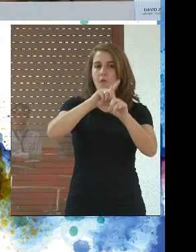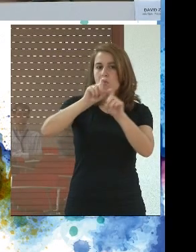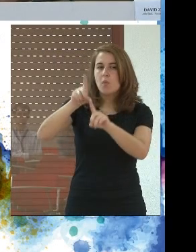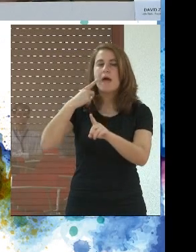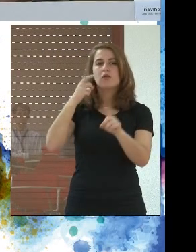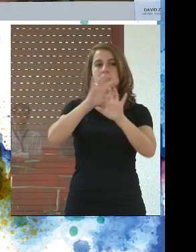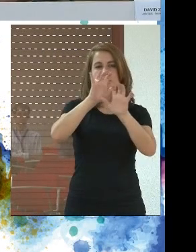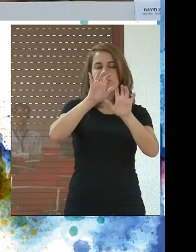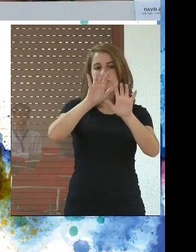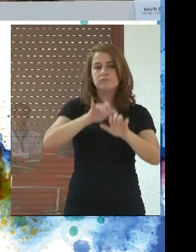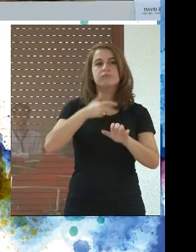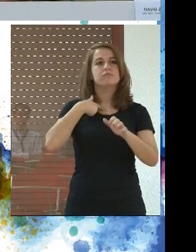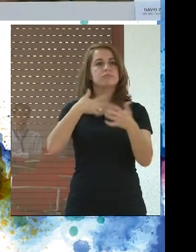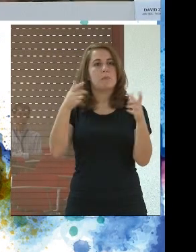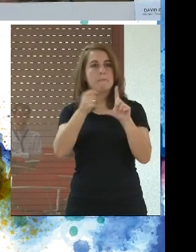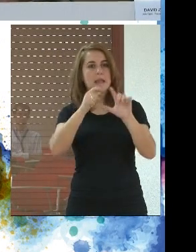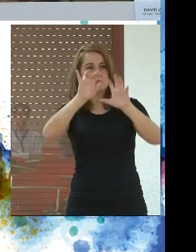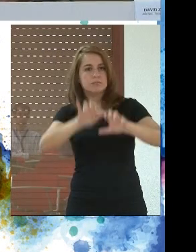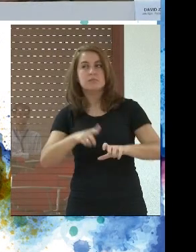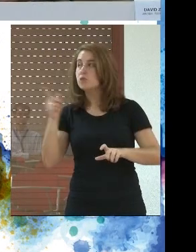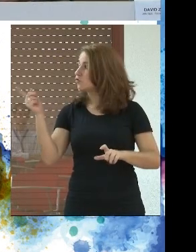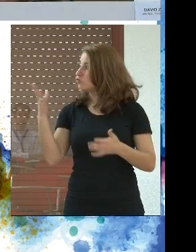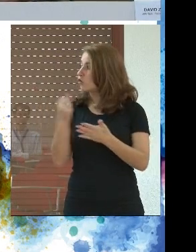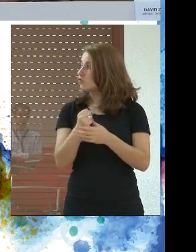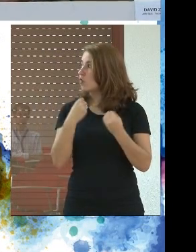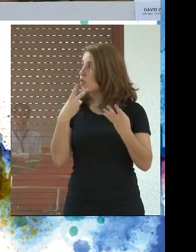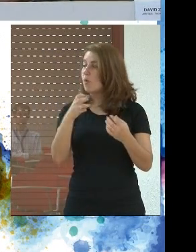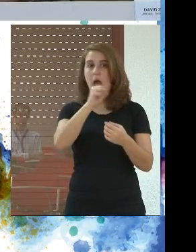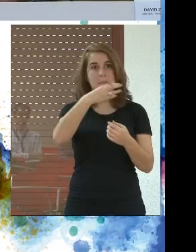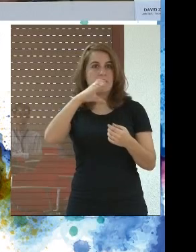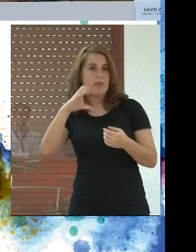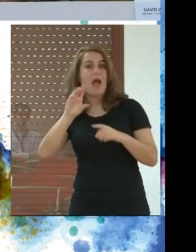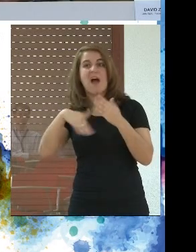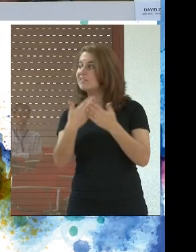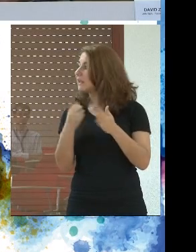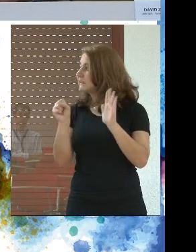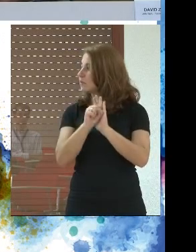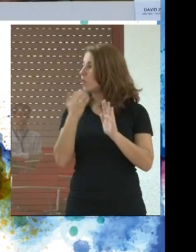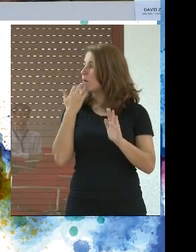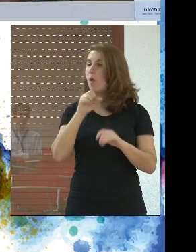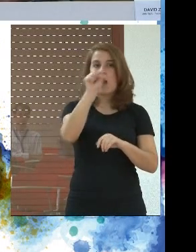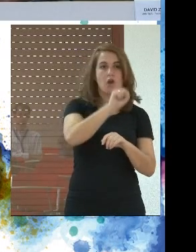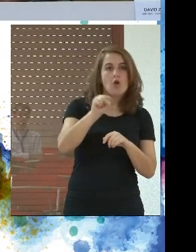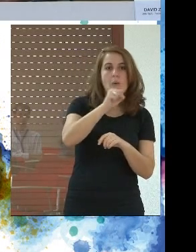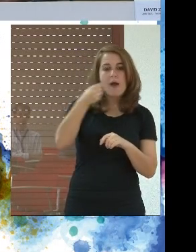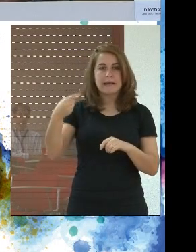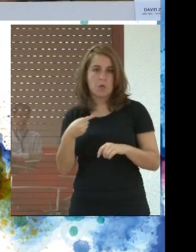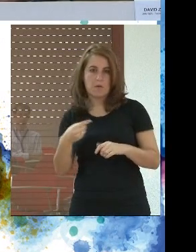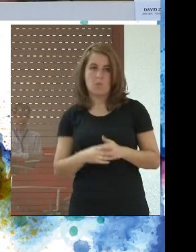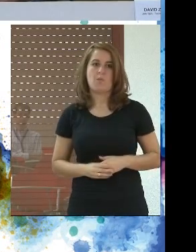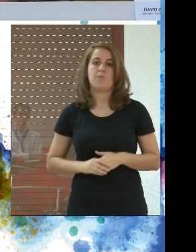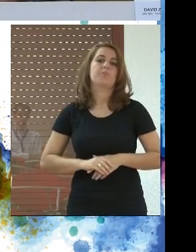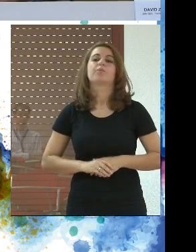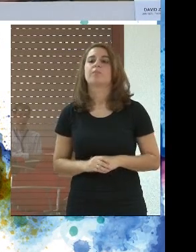forms, to write emails, etc. It's made up of all of the letters of the alphabet and symbols that are used in internet, such as the @